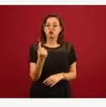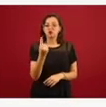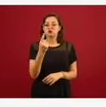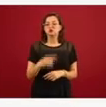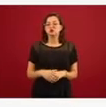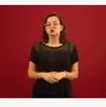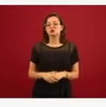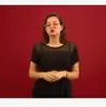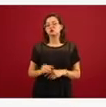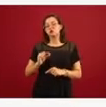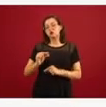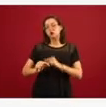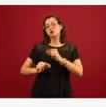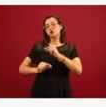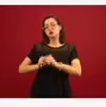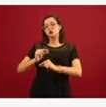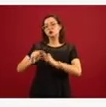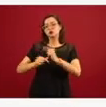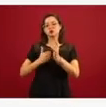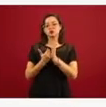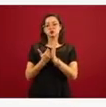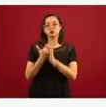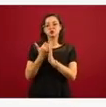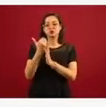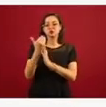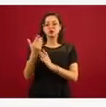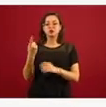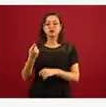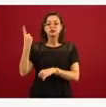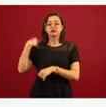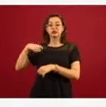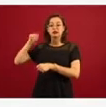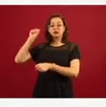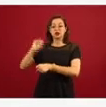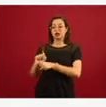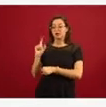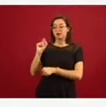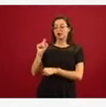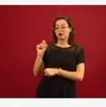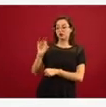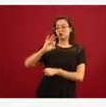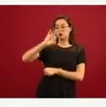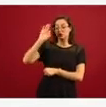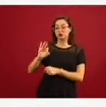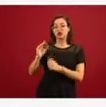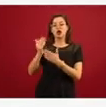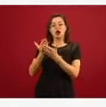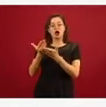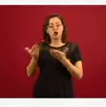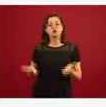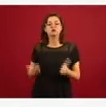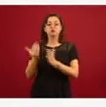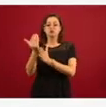positive cases. So we are still on week 16. Last week we closed at